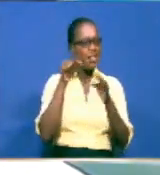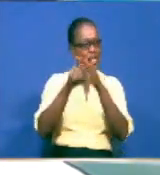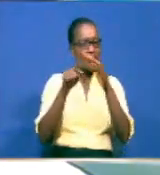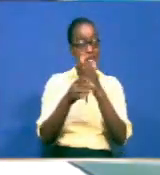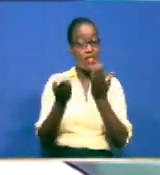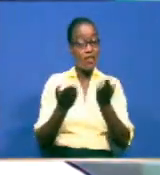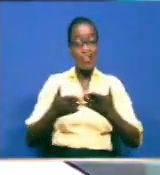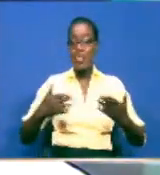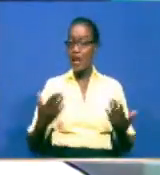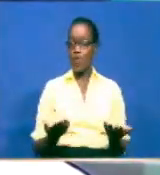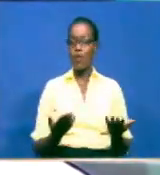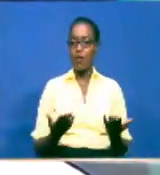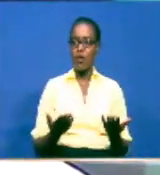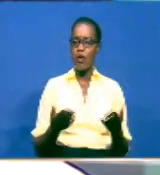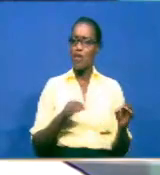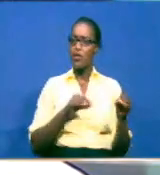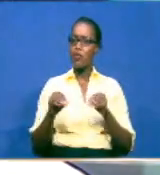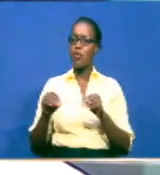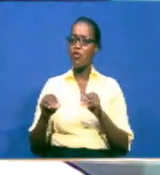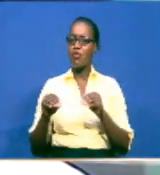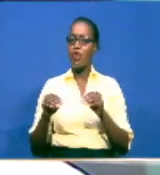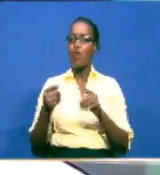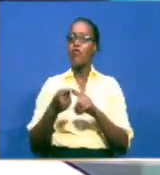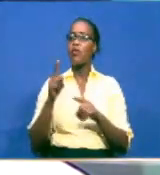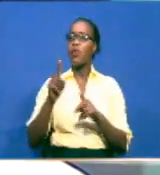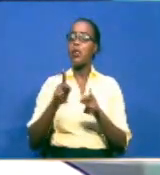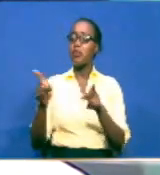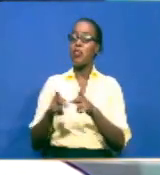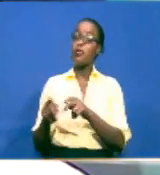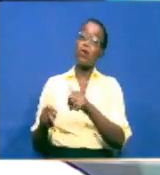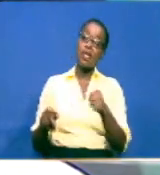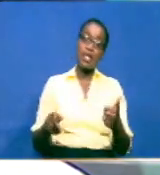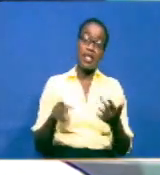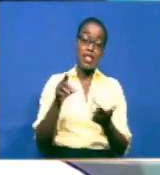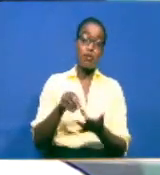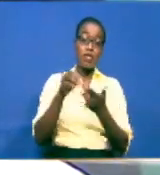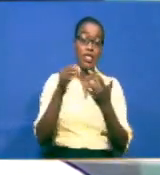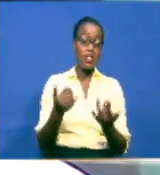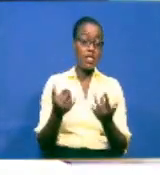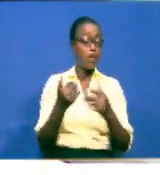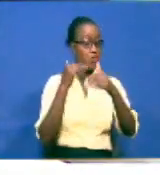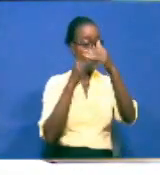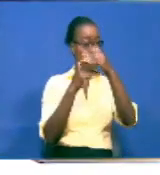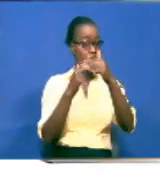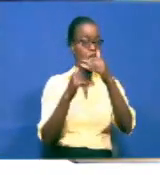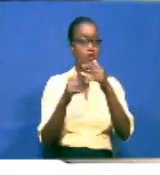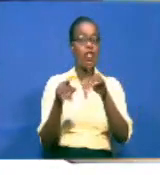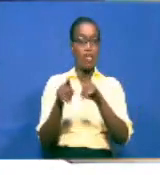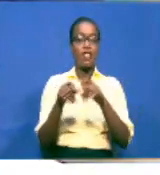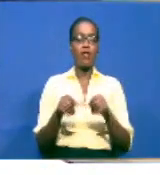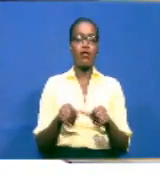services? How are they able to move from one place to another? And especially now during the curfew that is